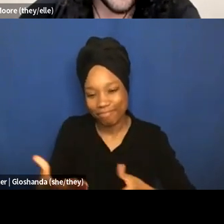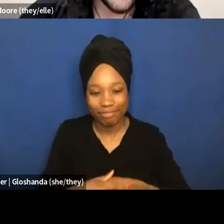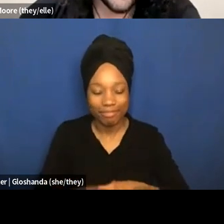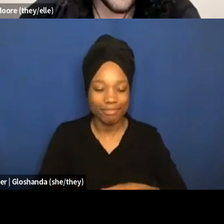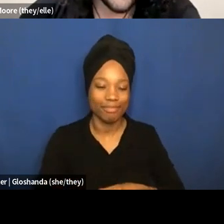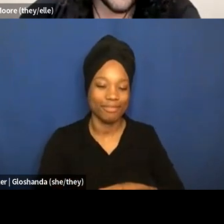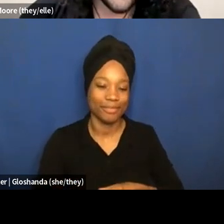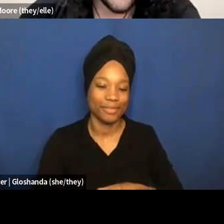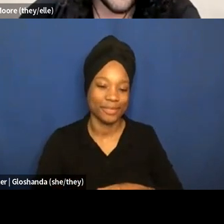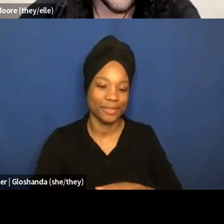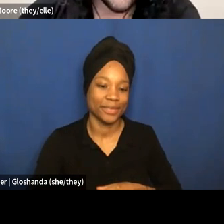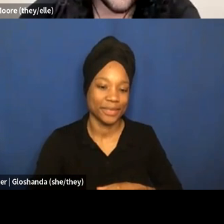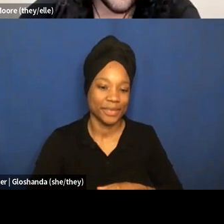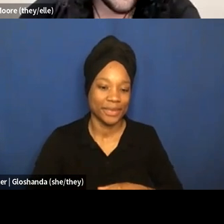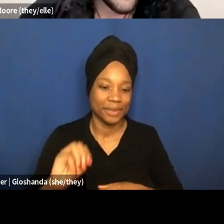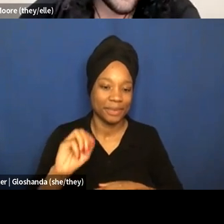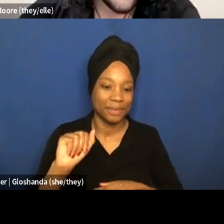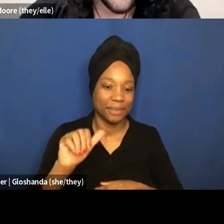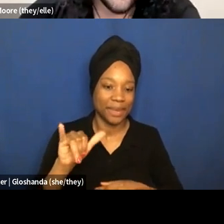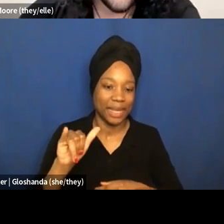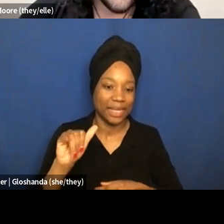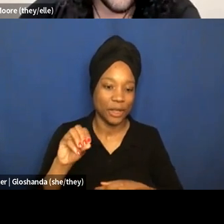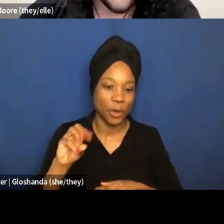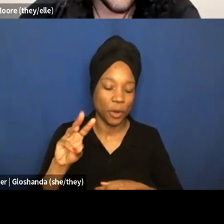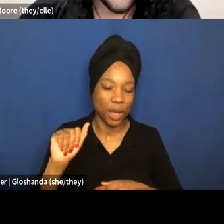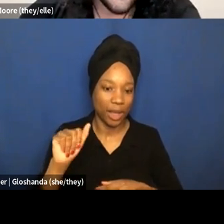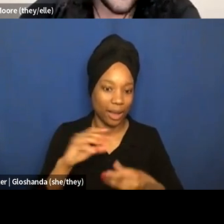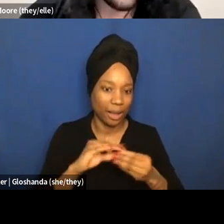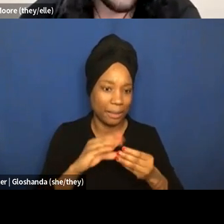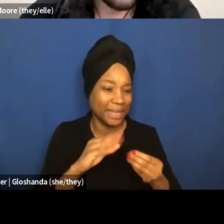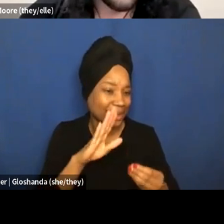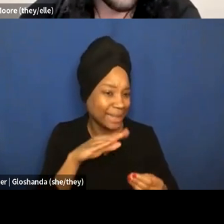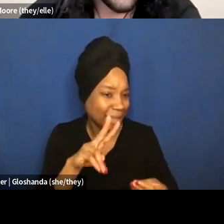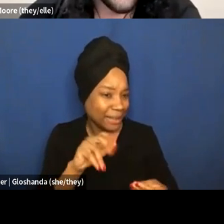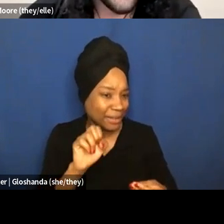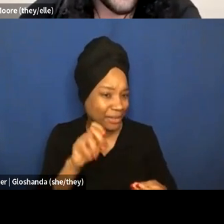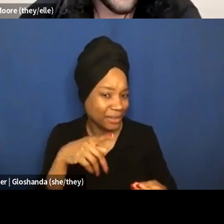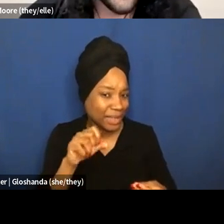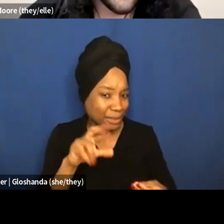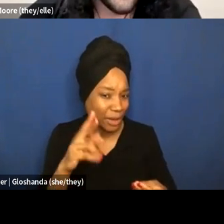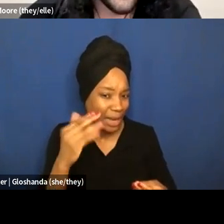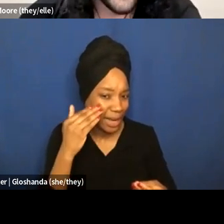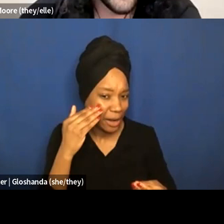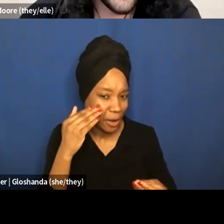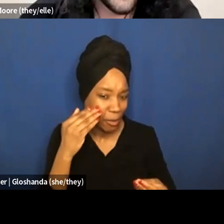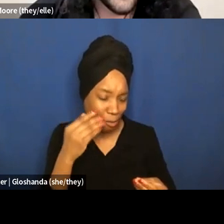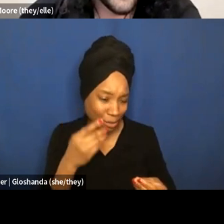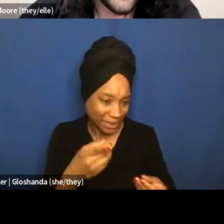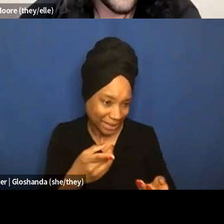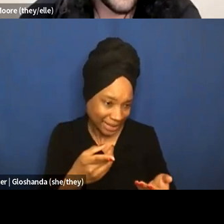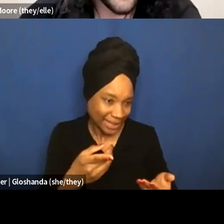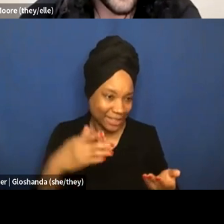And thank you so much. And Vesper, I know we haven't heard from you. Do you have your brilliance in